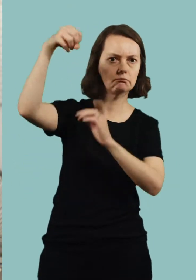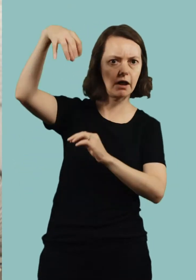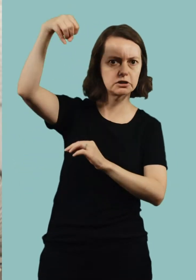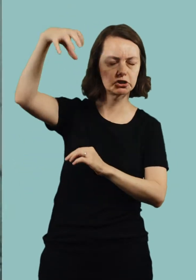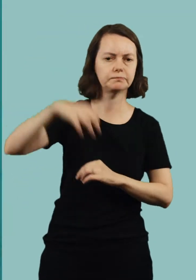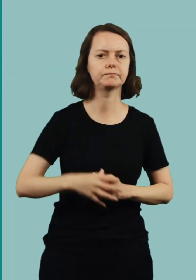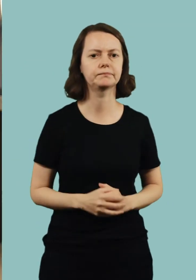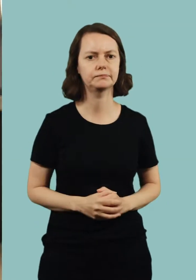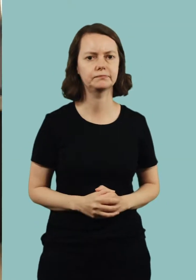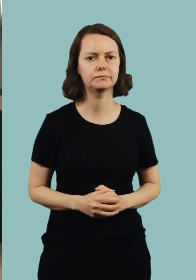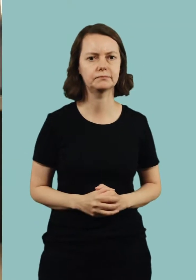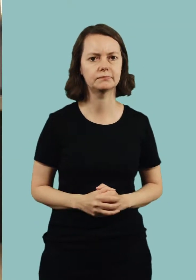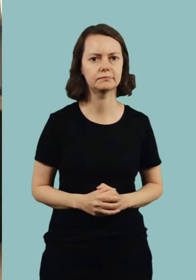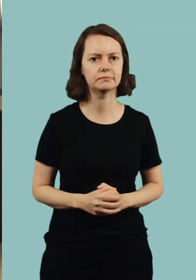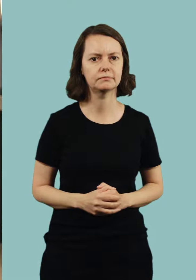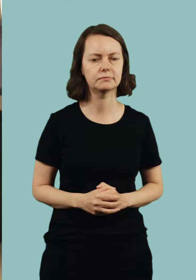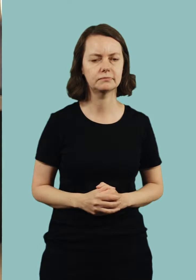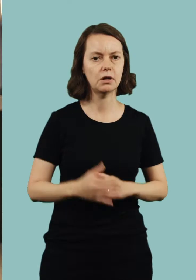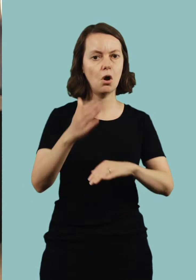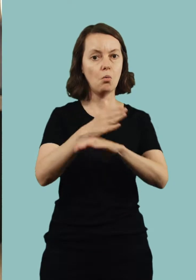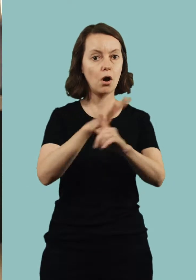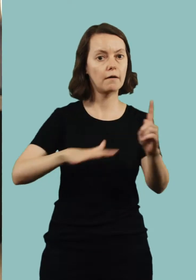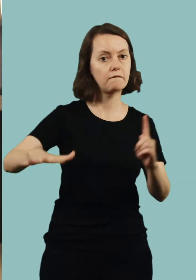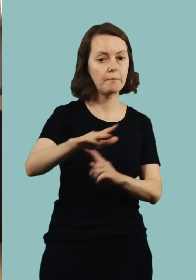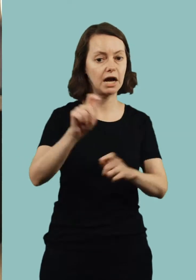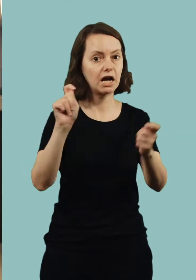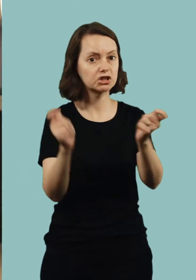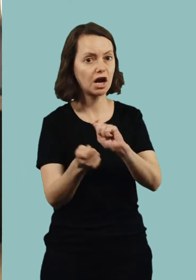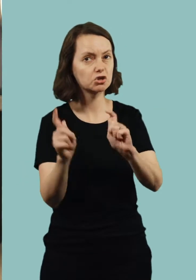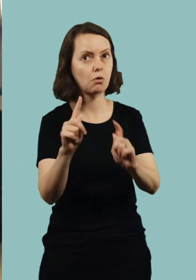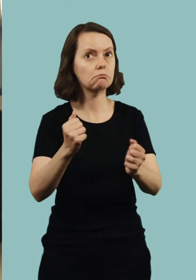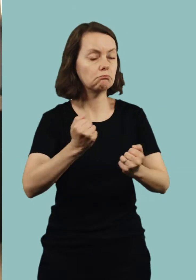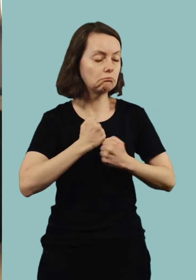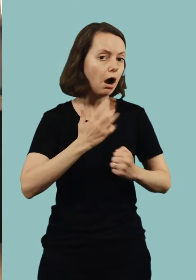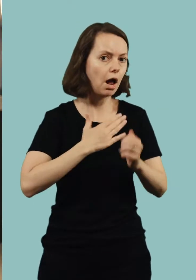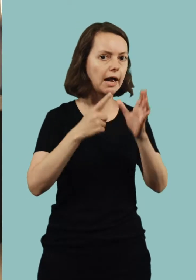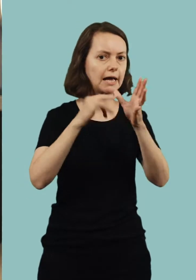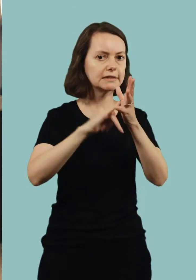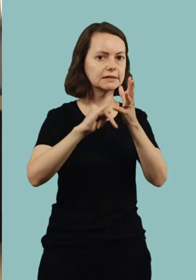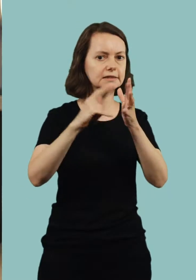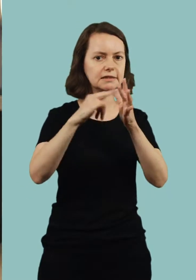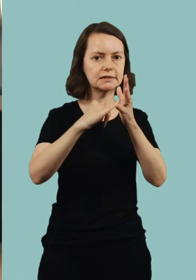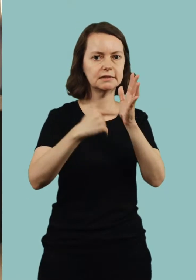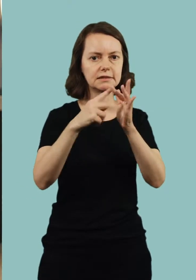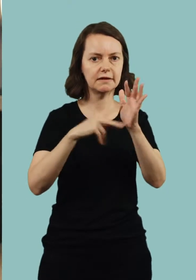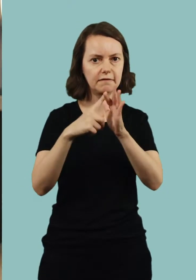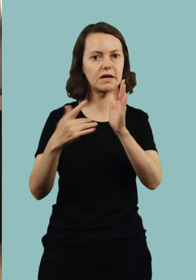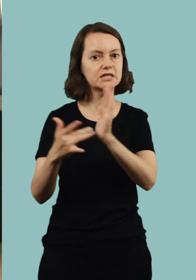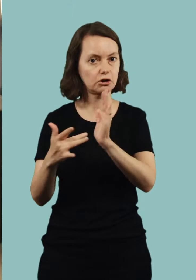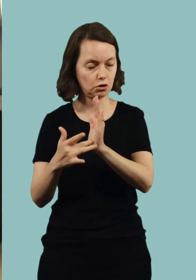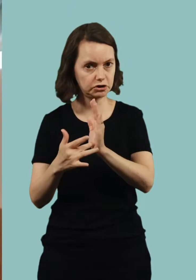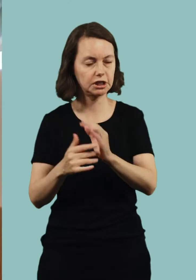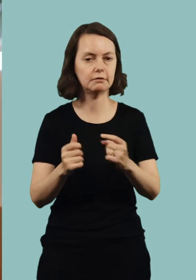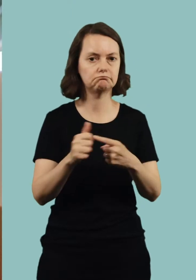fire alarm. In terms of any adjustments to the workplace environment, so obviously assistive technology is one. So I have